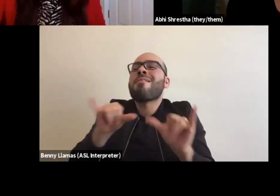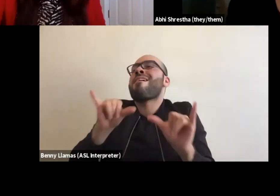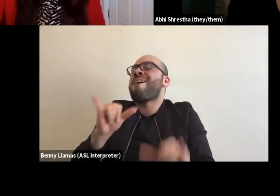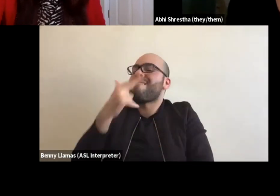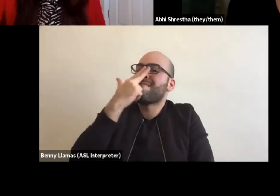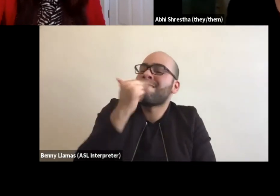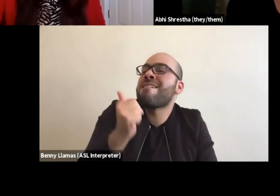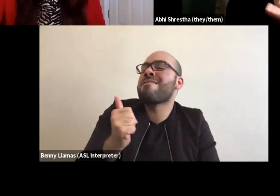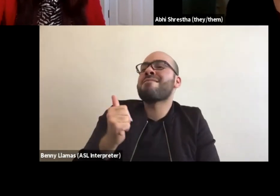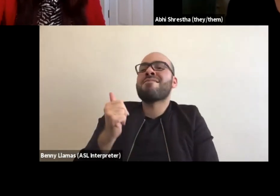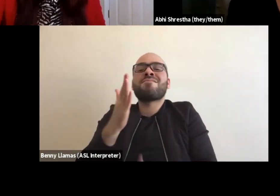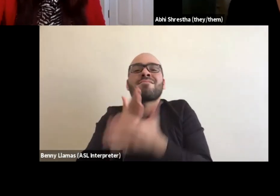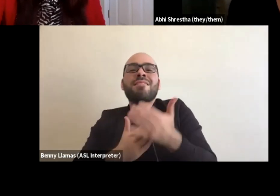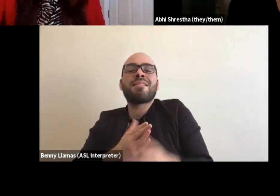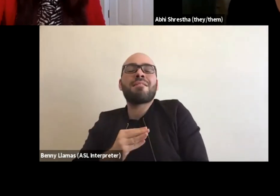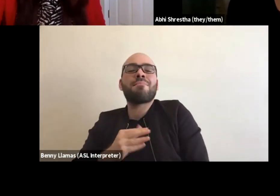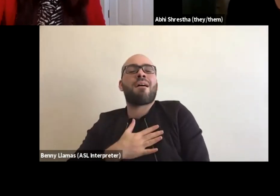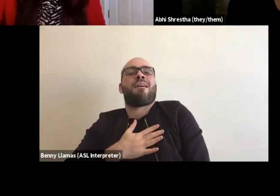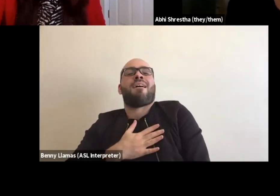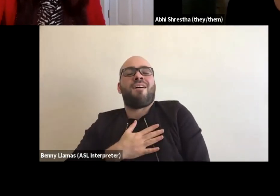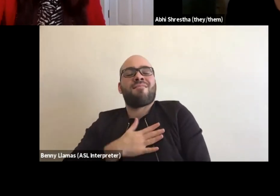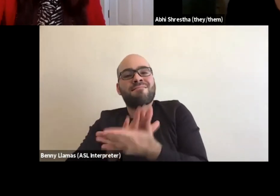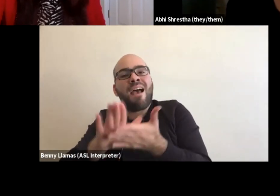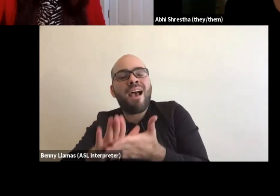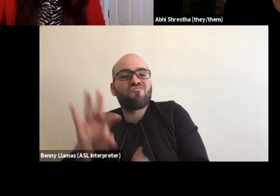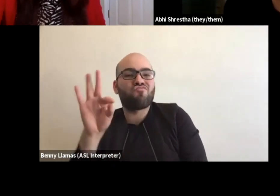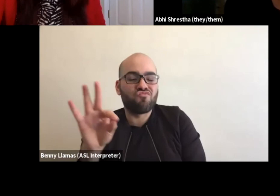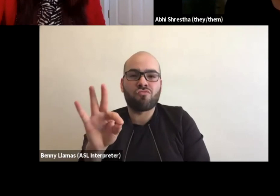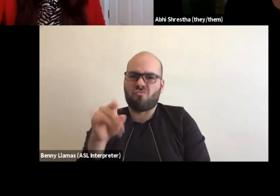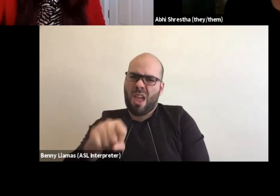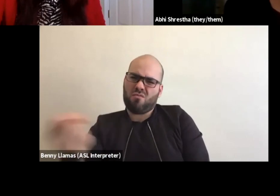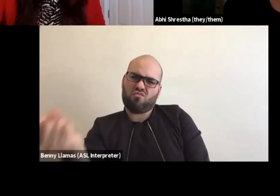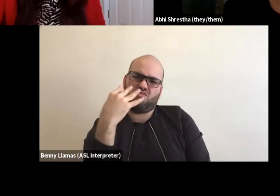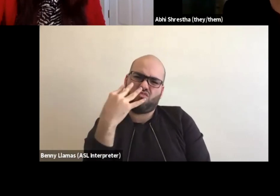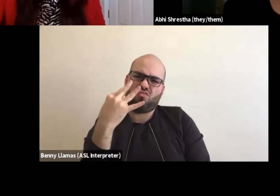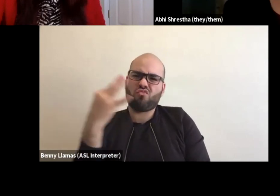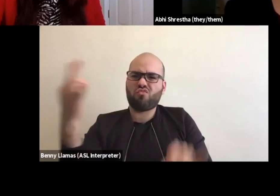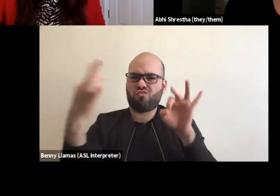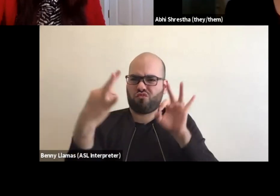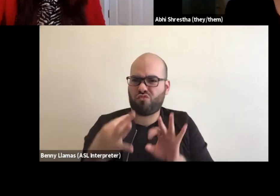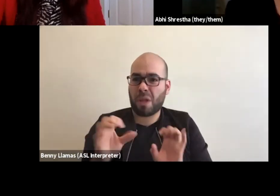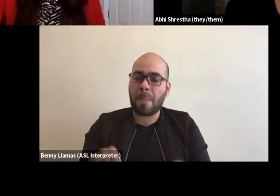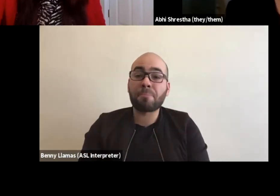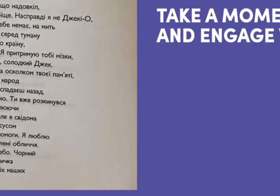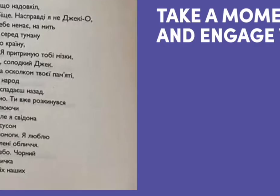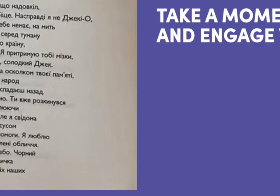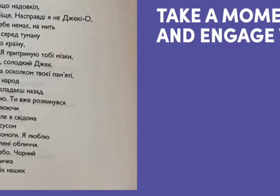or a moment or a snippet, they can feel free to after. We'll have a moment to reflect afterwards as well about how that process was for us.